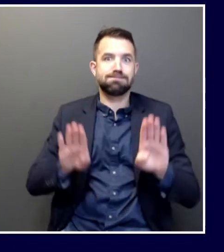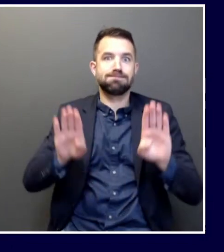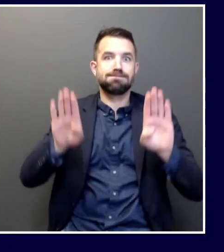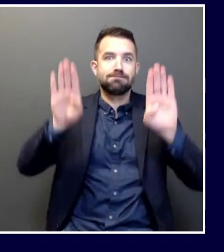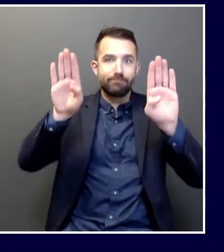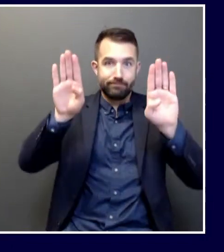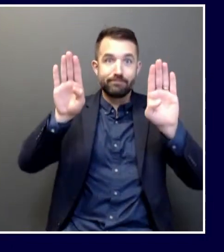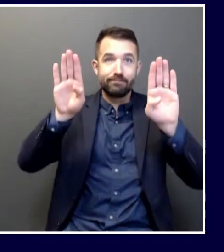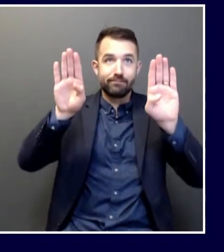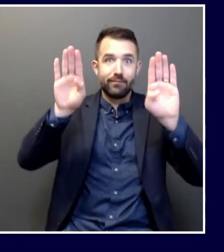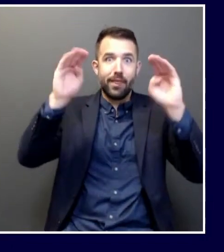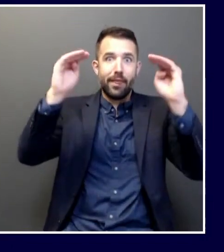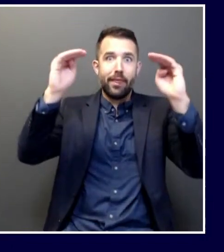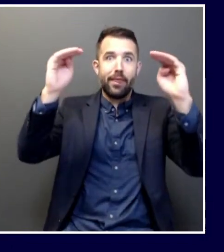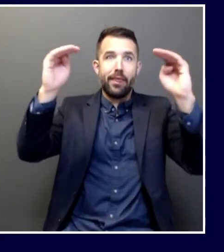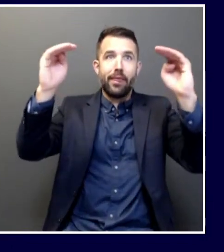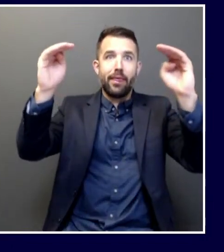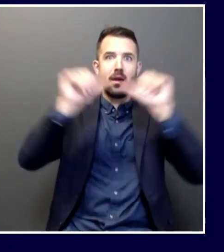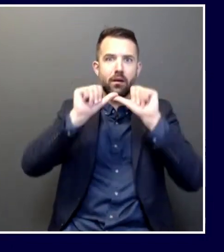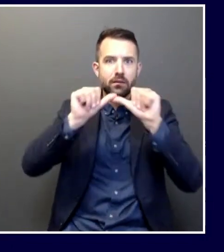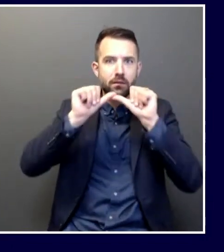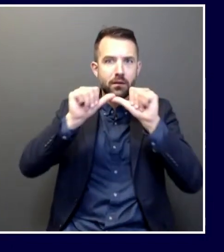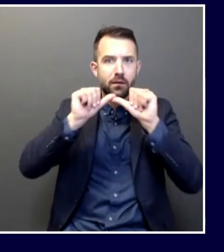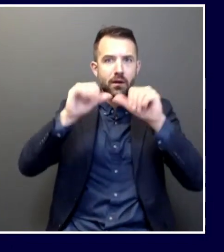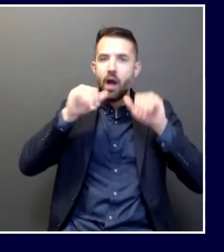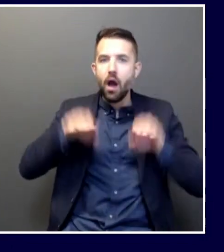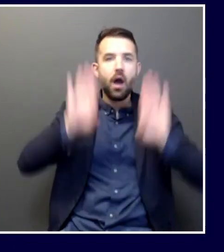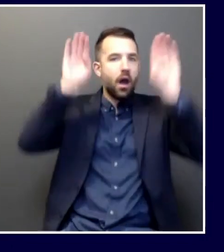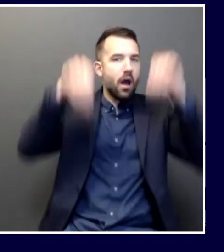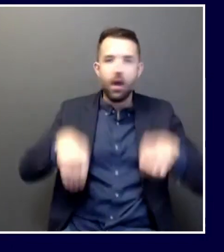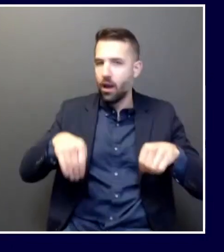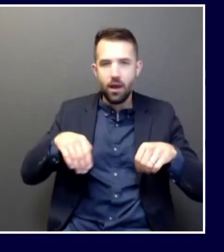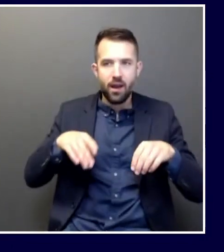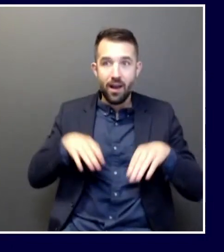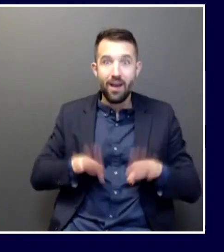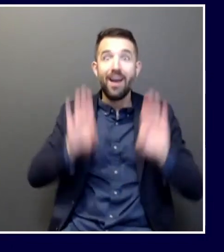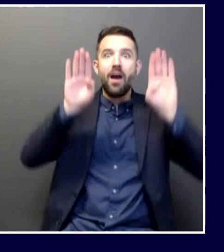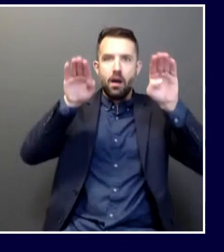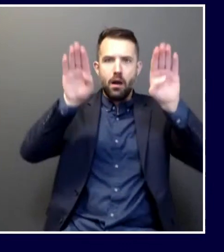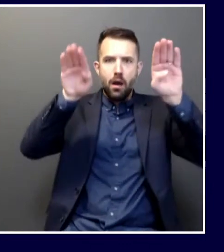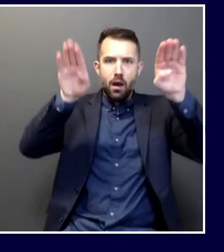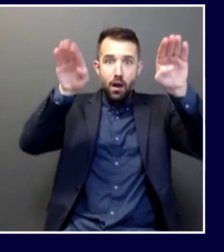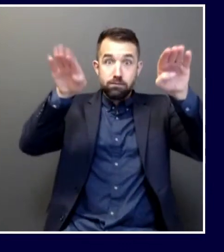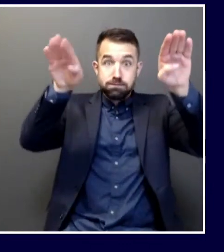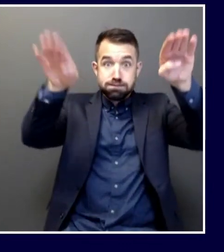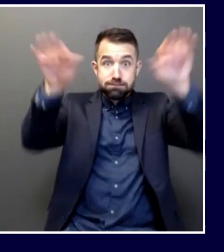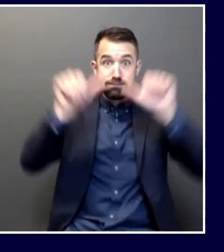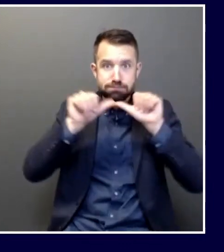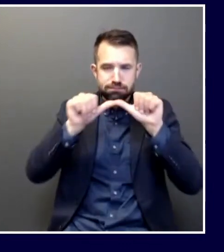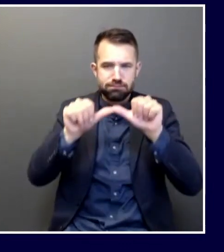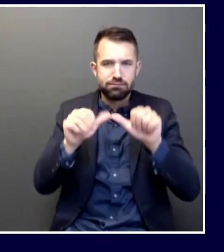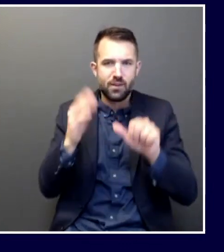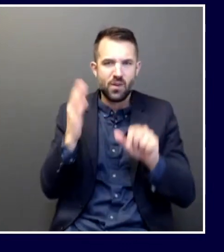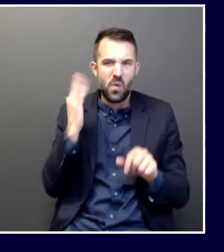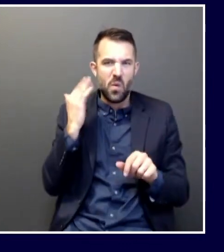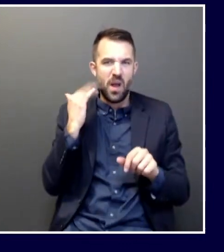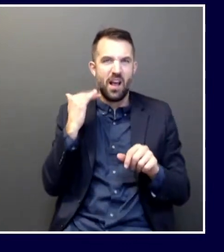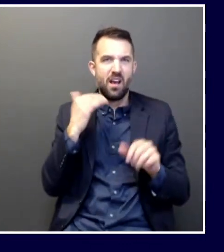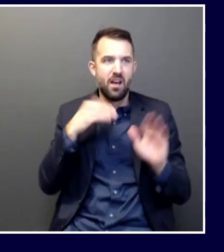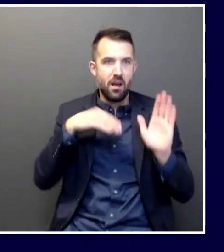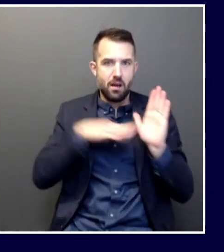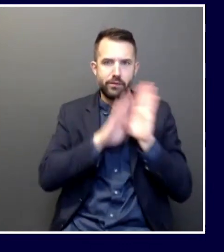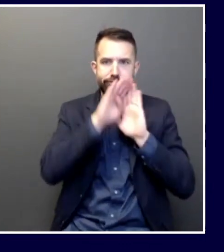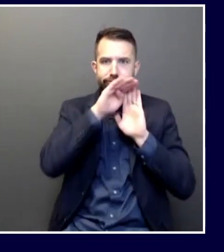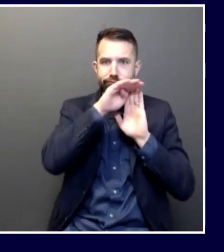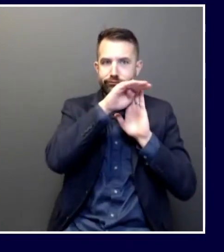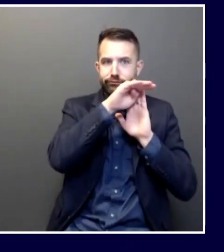higher than they were in the past. Any idea why we're seeing this being sustained for this period of time and not a spike like in previous